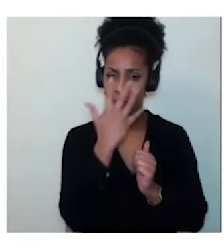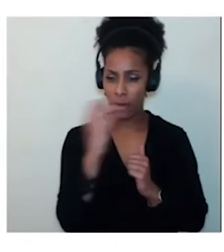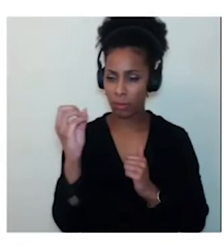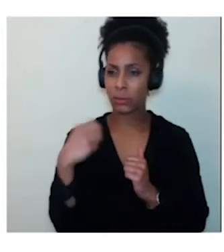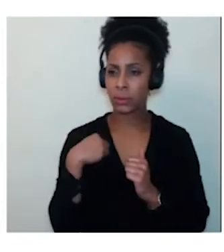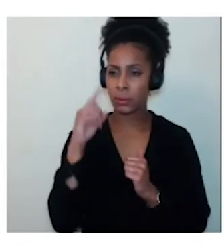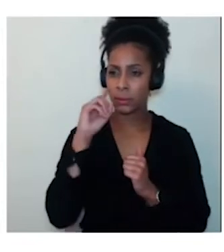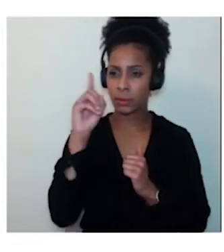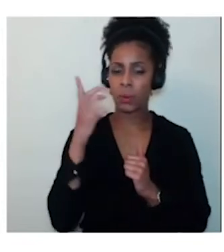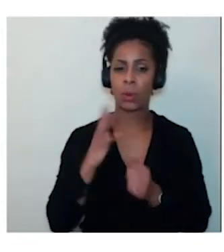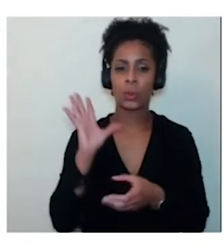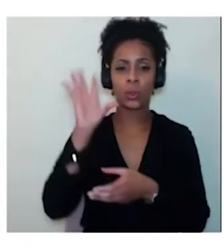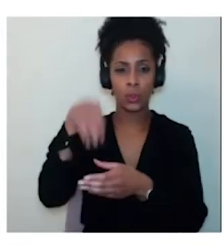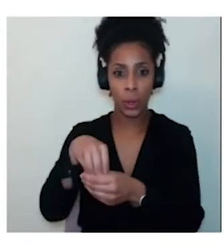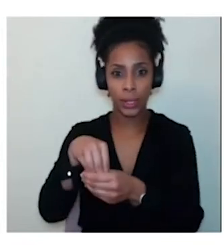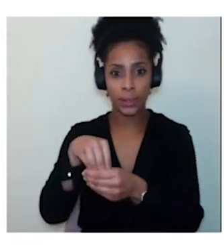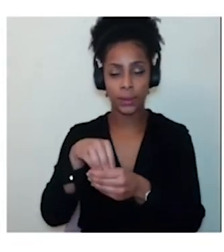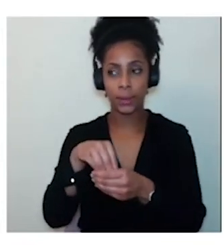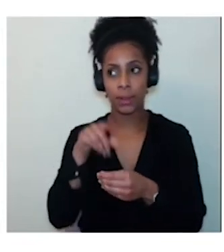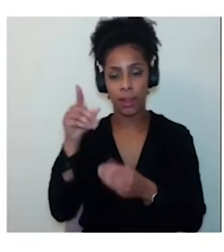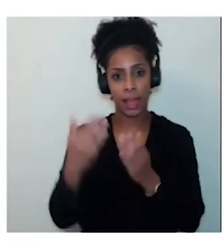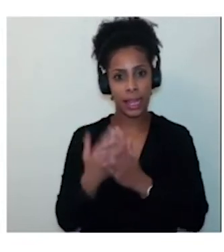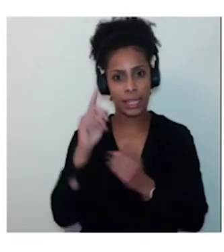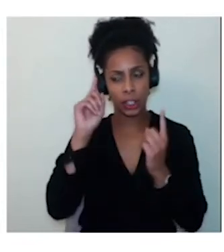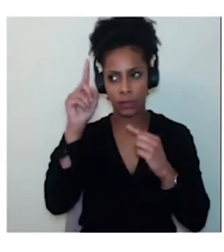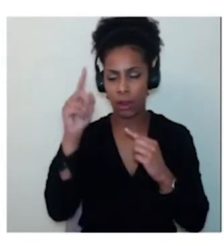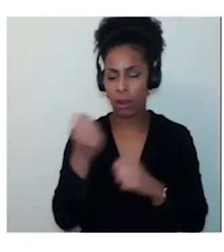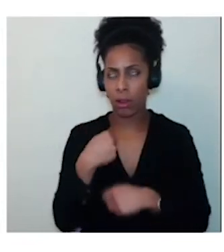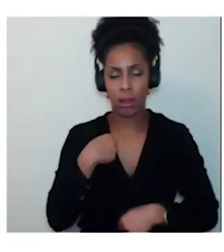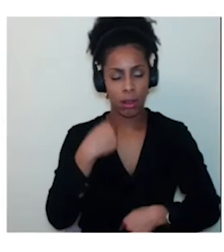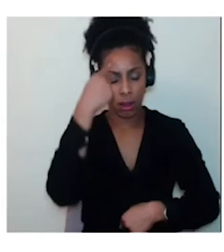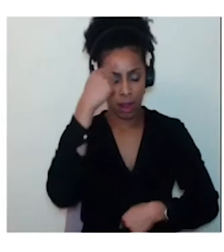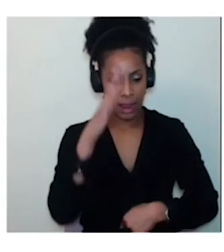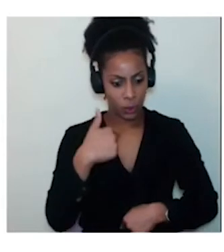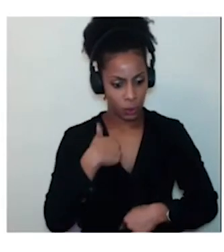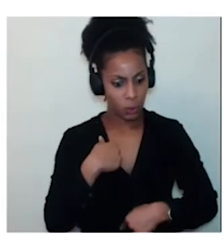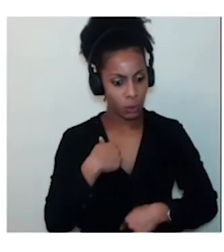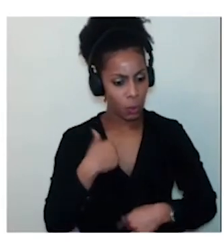keeps us conscious of the external accountability we have signed up to.